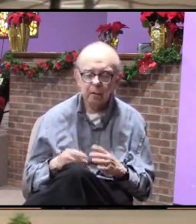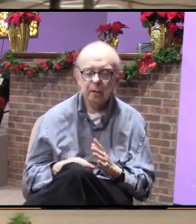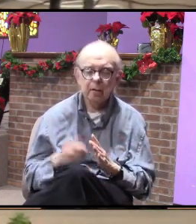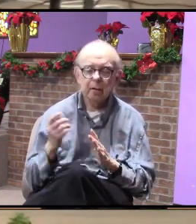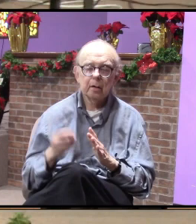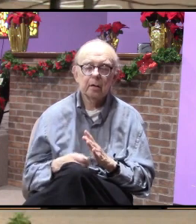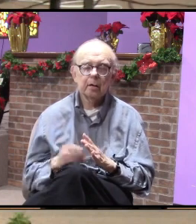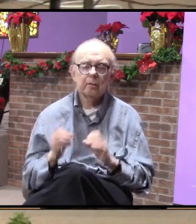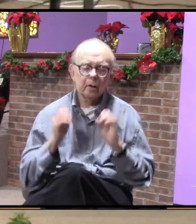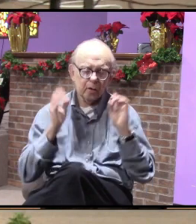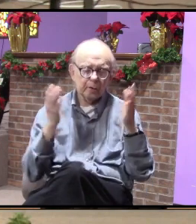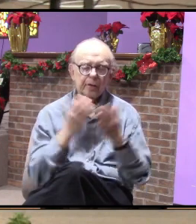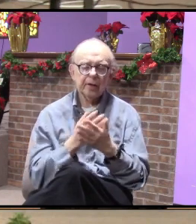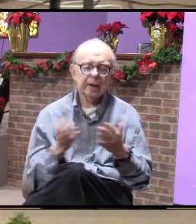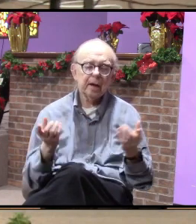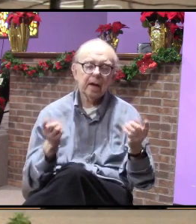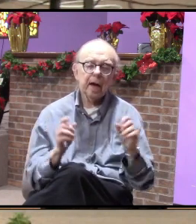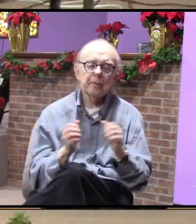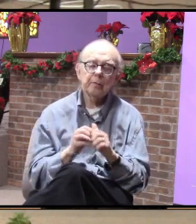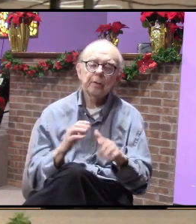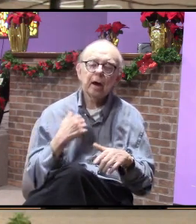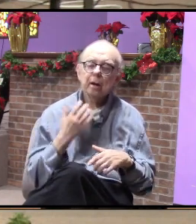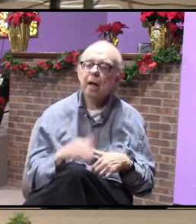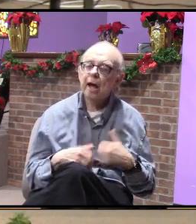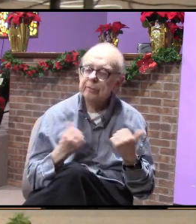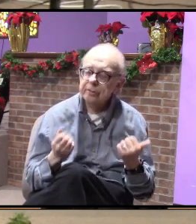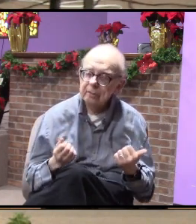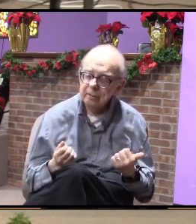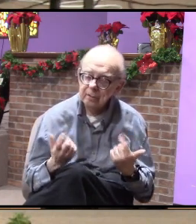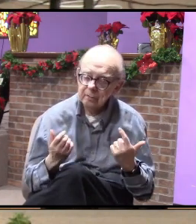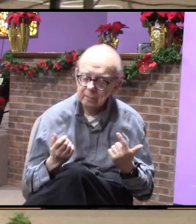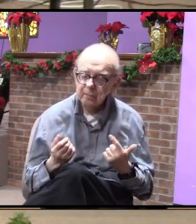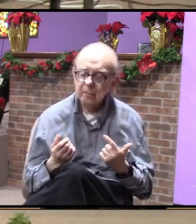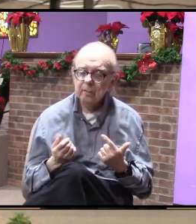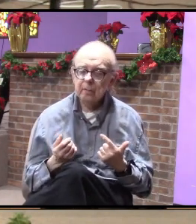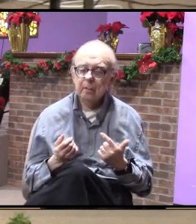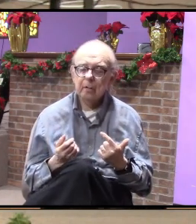of the chaotic stuff that's going on in our life.